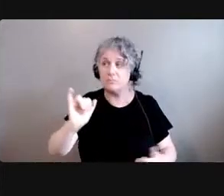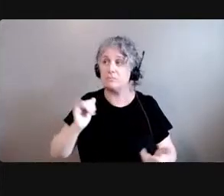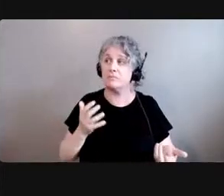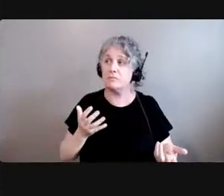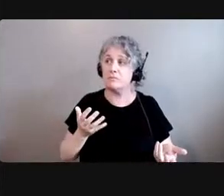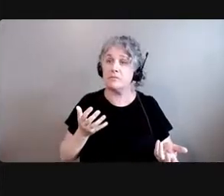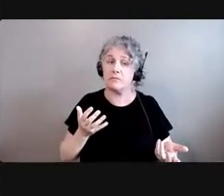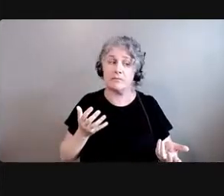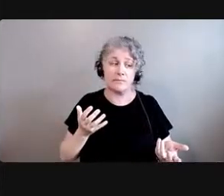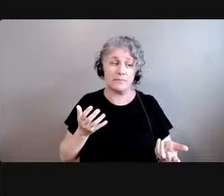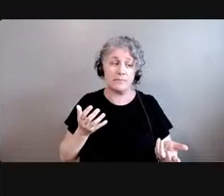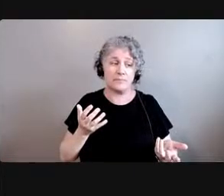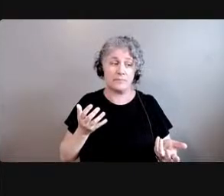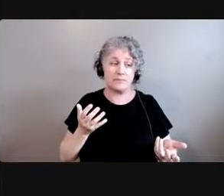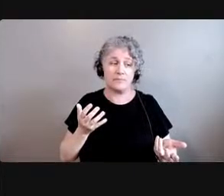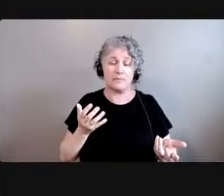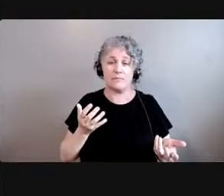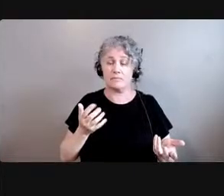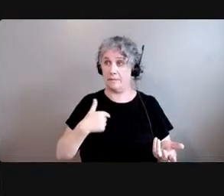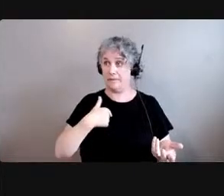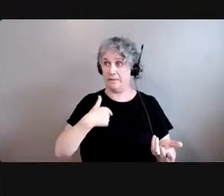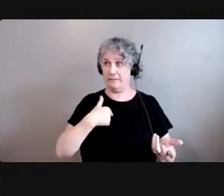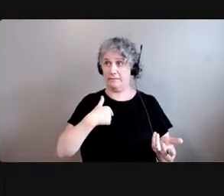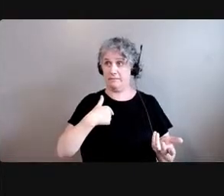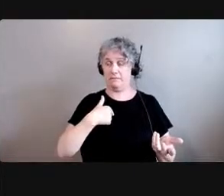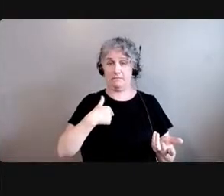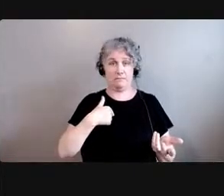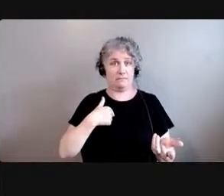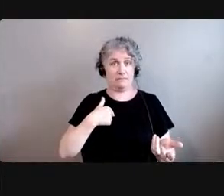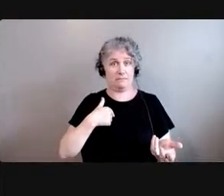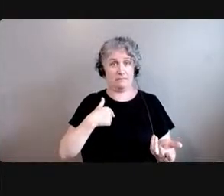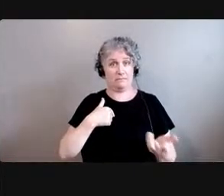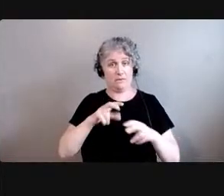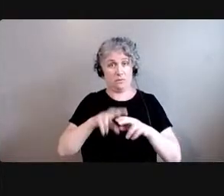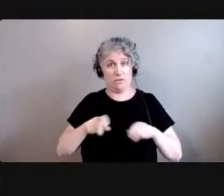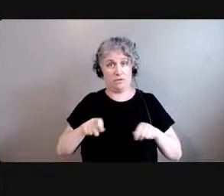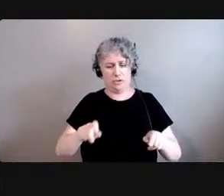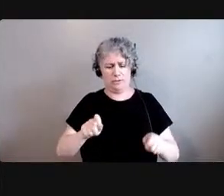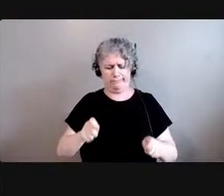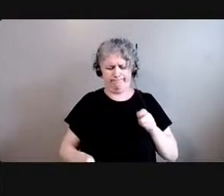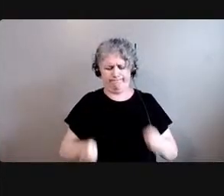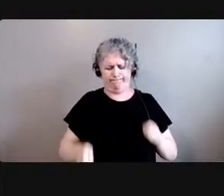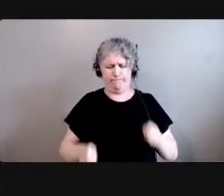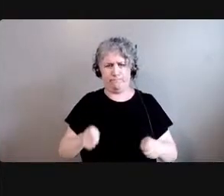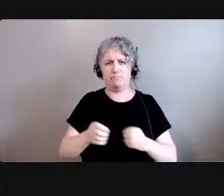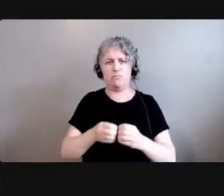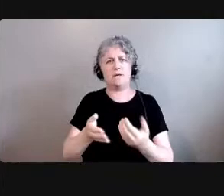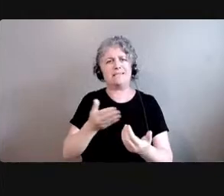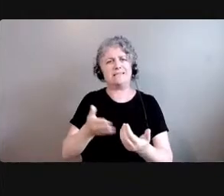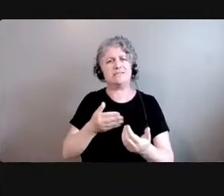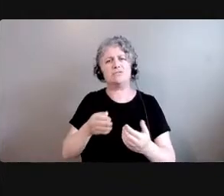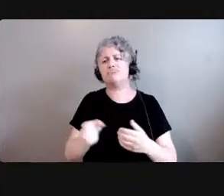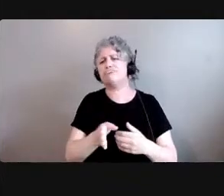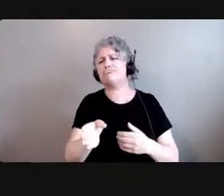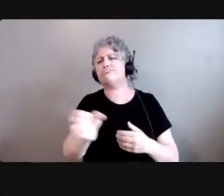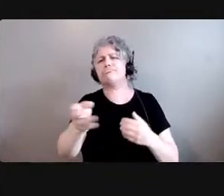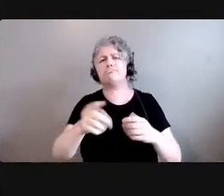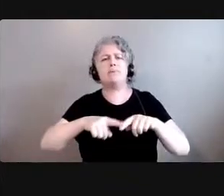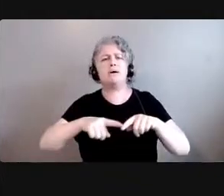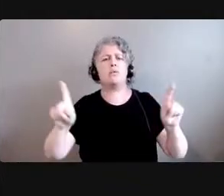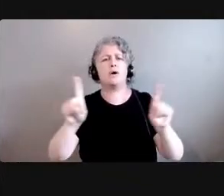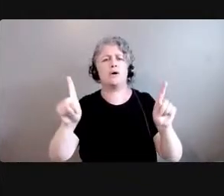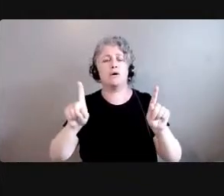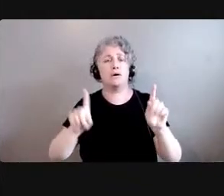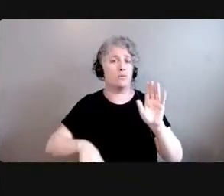I would adapt my own wheelchair to make it easier. You know, as a child growing up, I always wanted to be